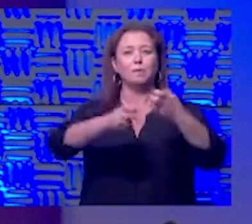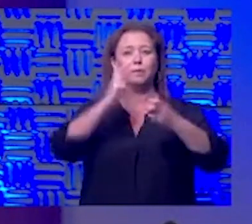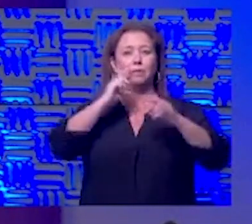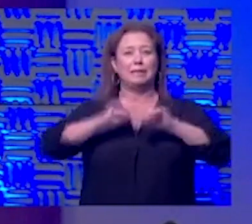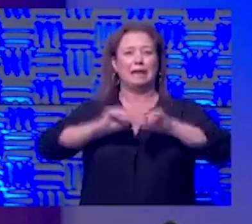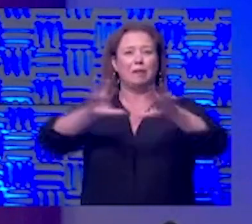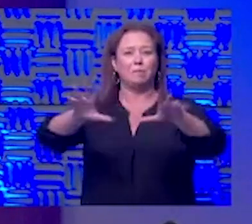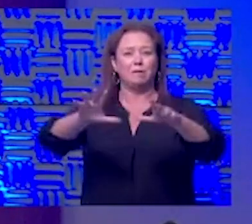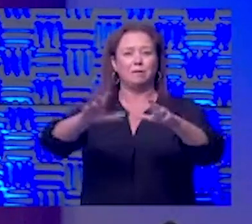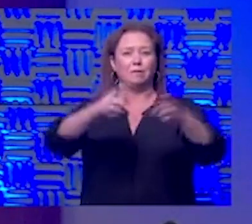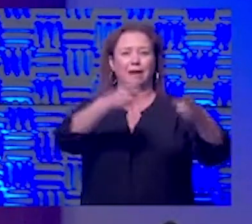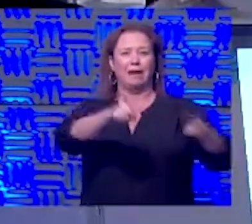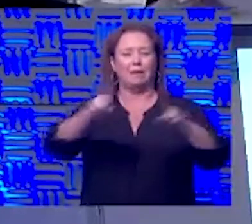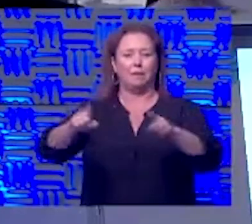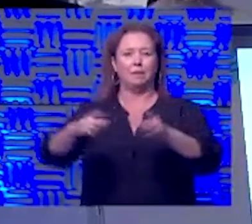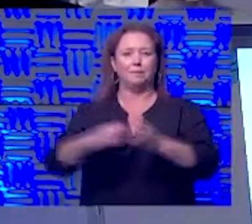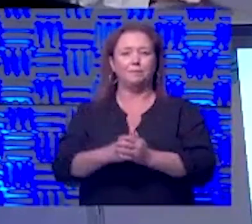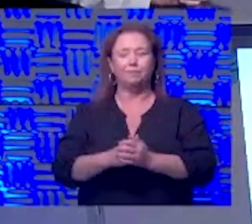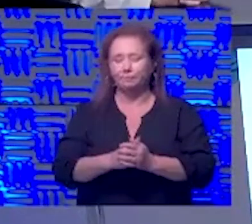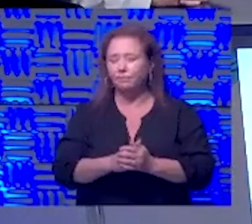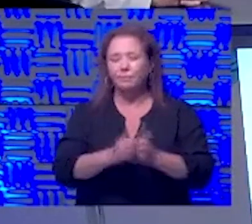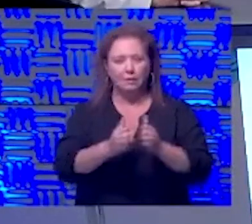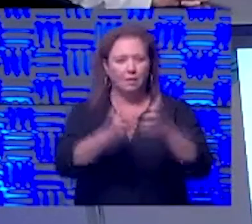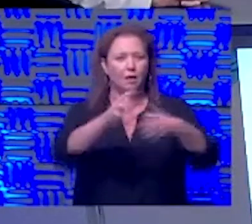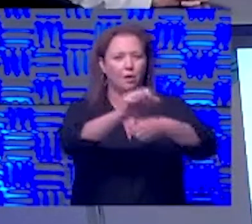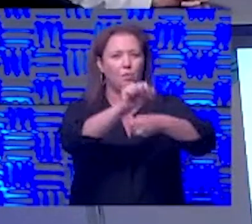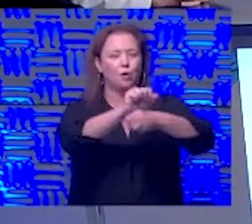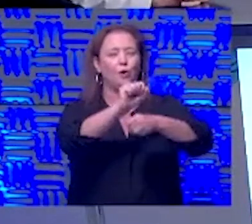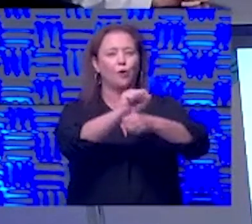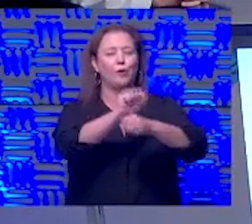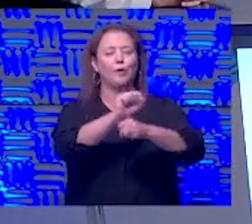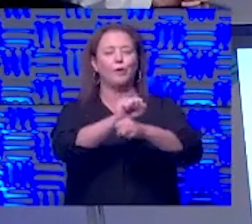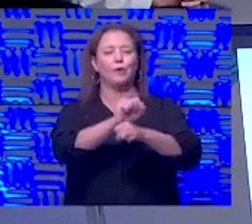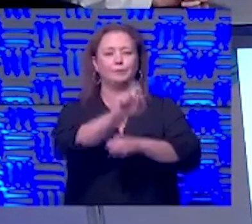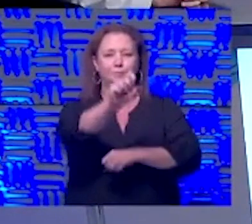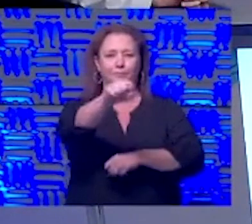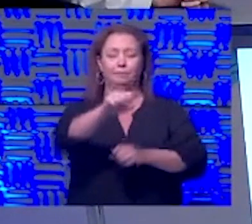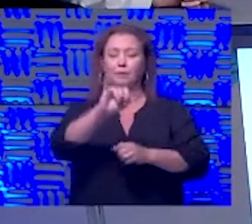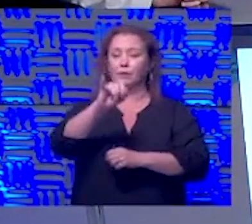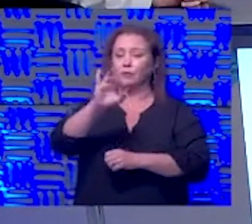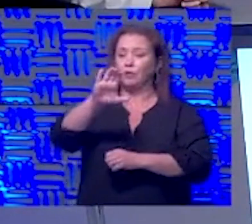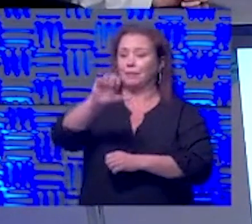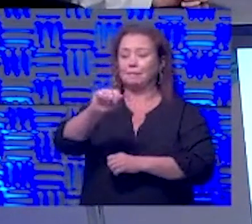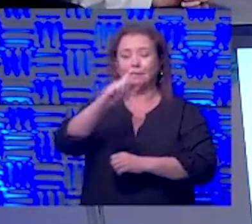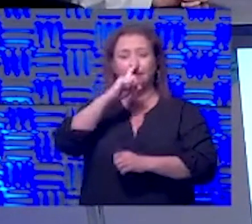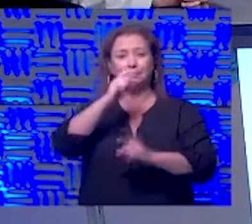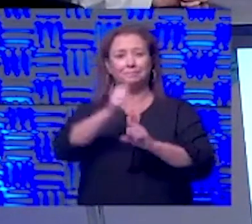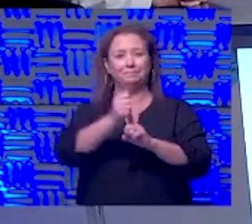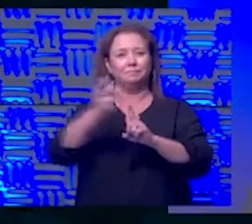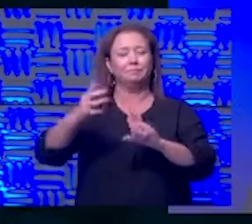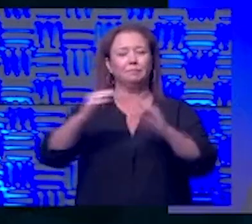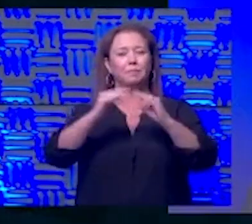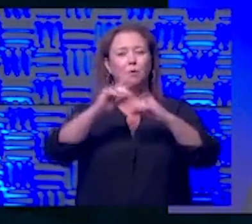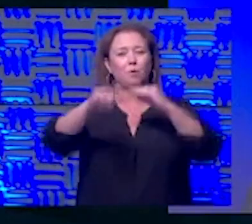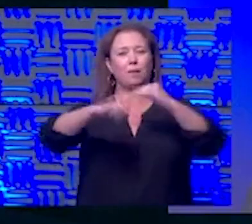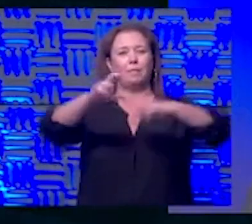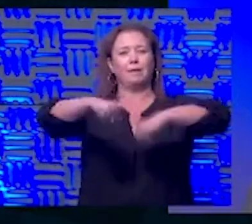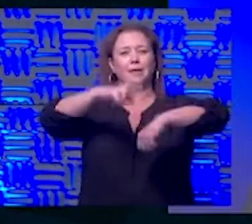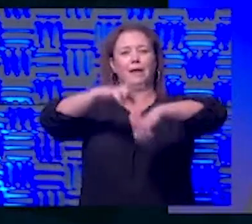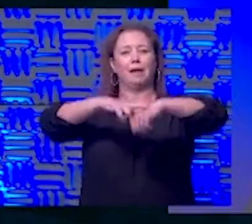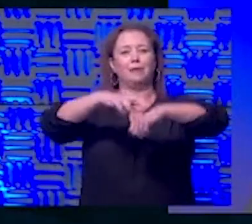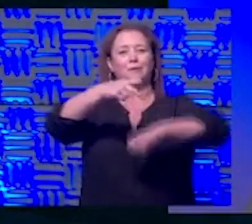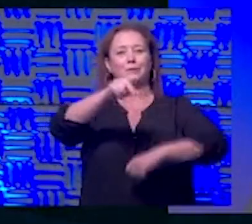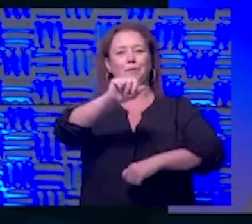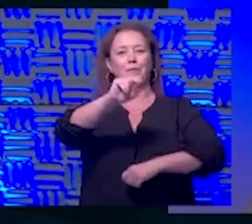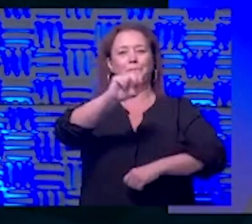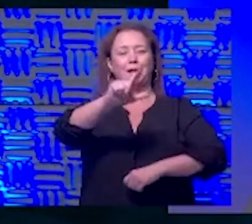outbreaks or new issues. Yeah, a lot of work to be done. We're going to come back to that point in just a moment. Jessica, tell us a little bit about this national panel you've